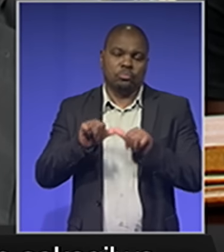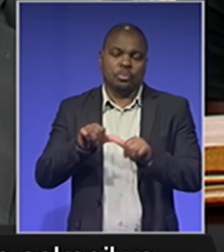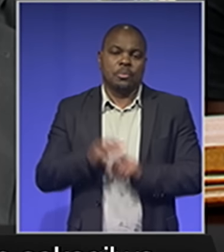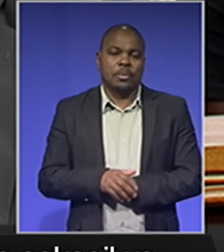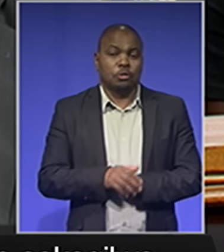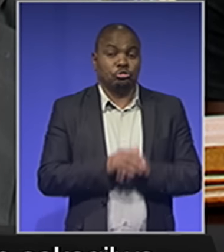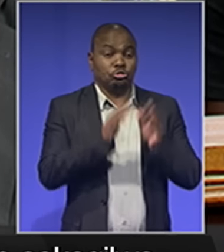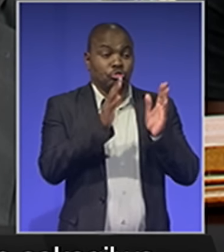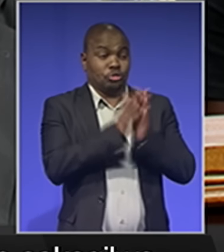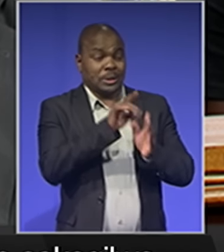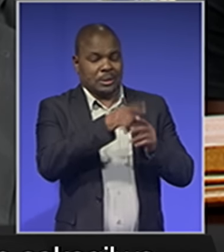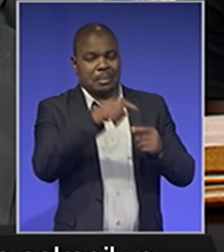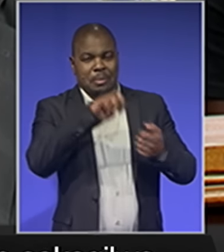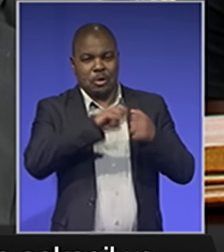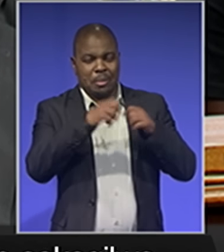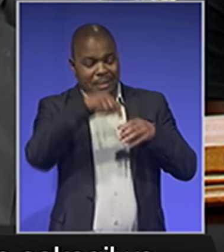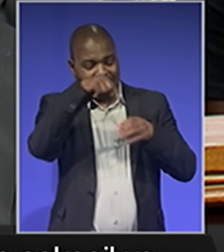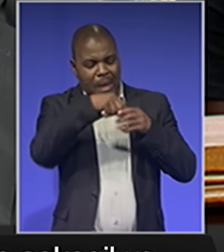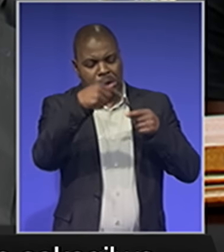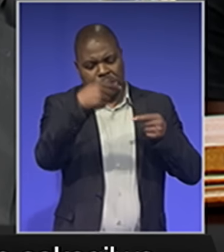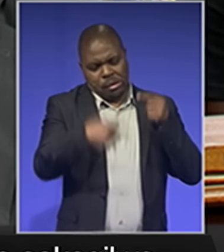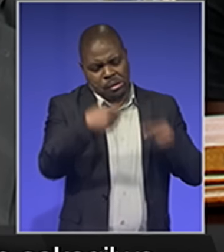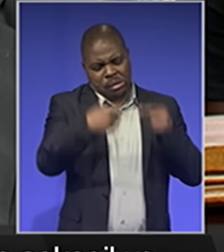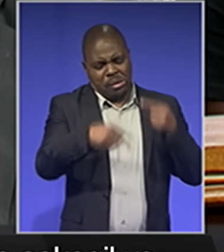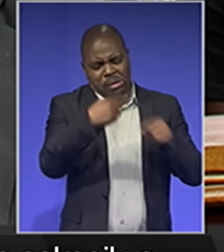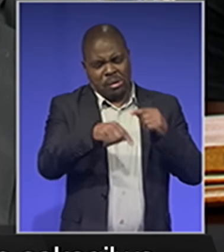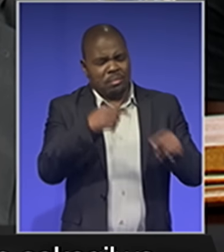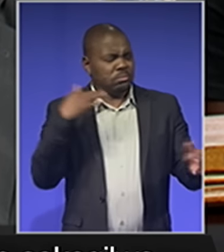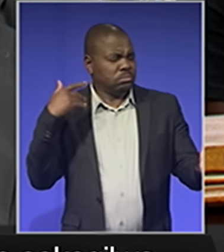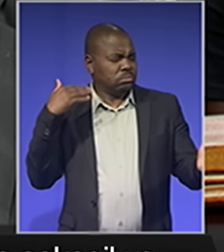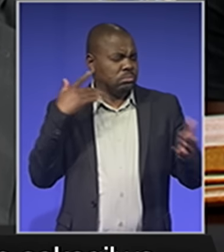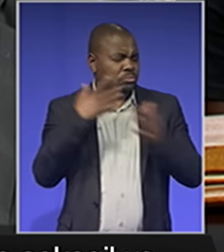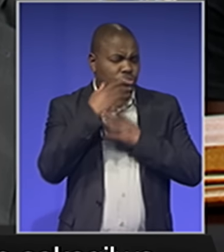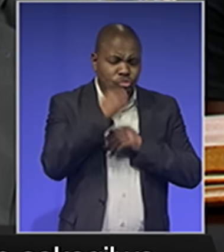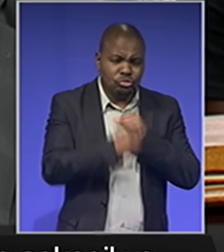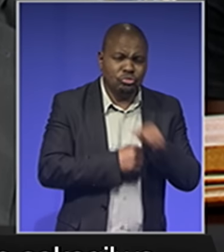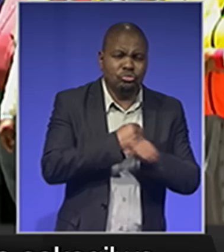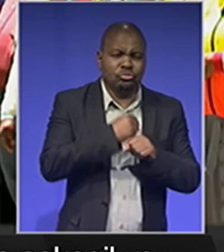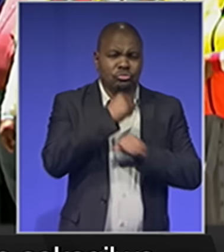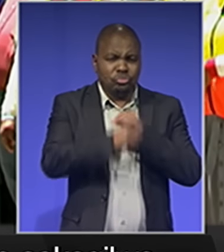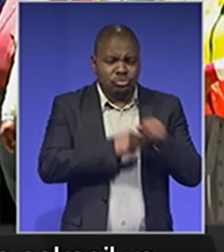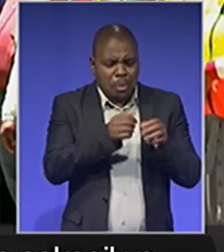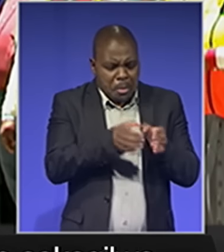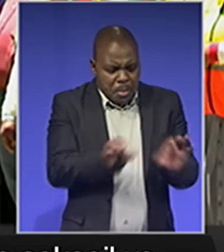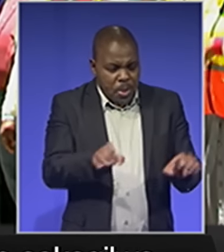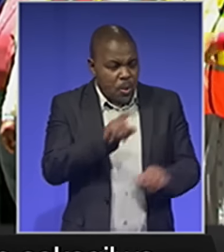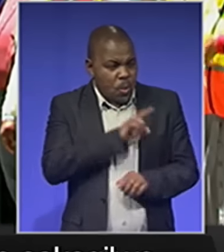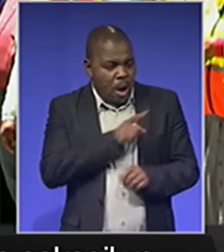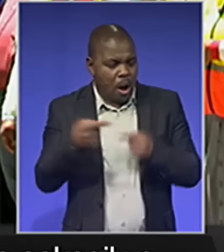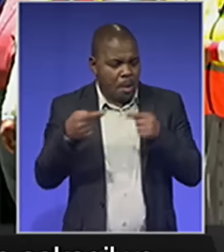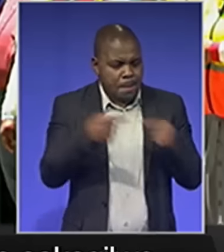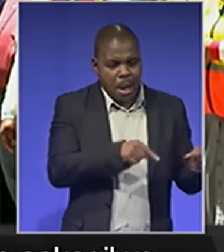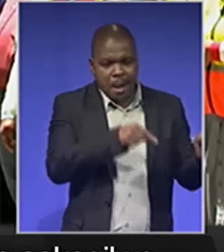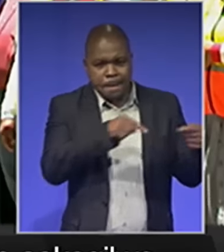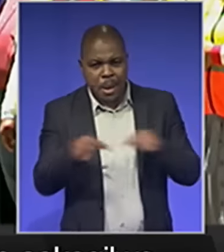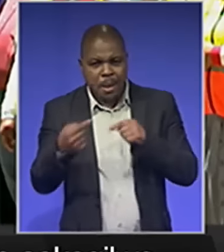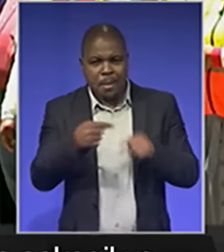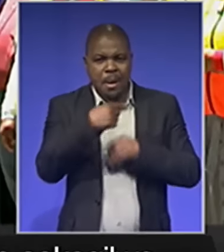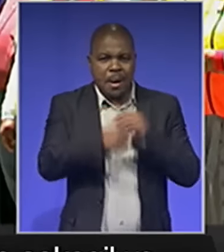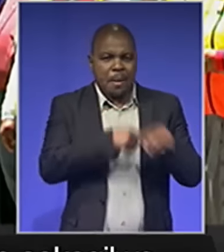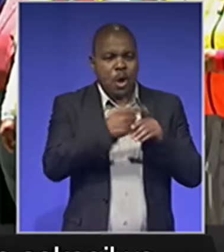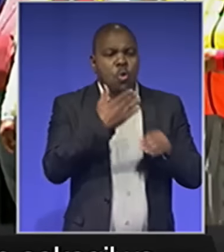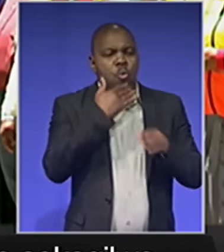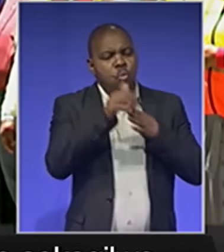e itemogetse dikgotlhang tsa ka fa teng dingwaga di le dintsi le digongwana go latela dingangisano tebang le go tlhomiwa